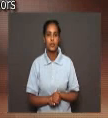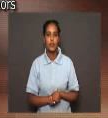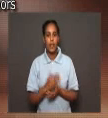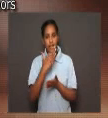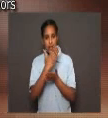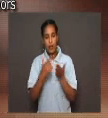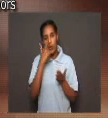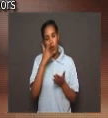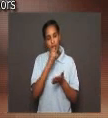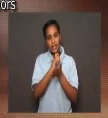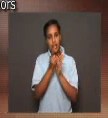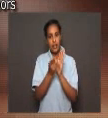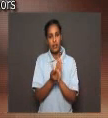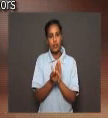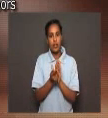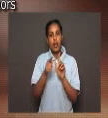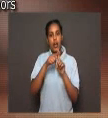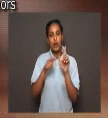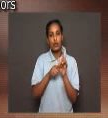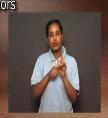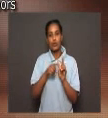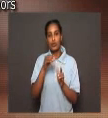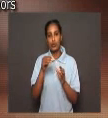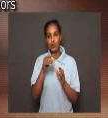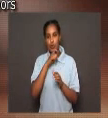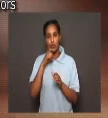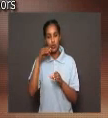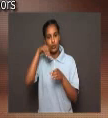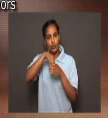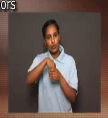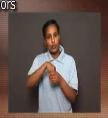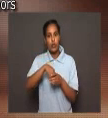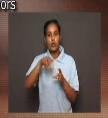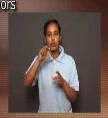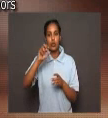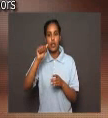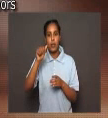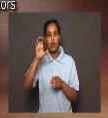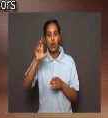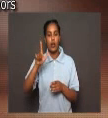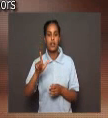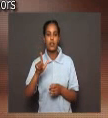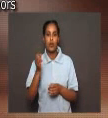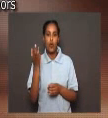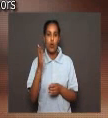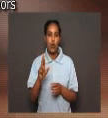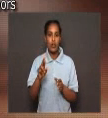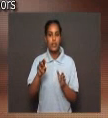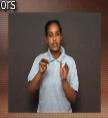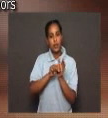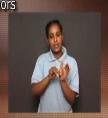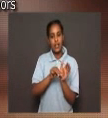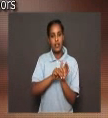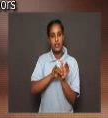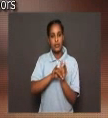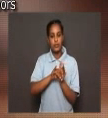Some common examples of ionic solids include sodium chloride, or table salt,